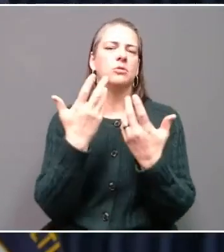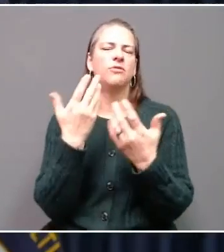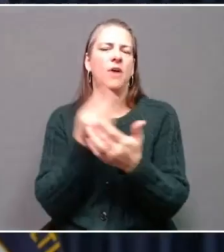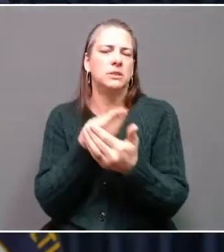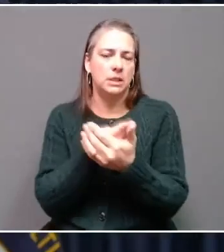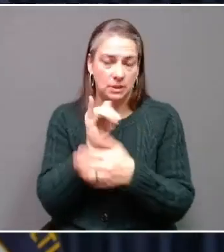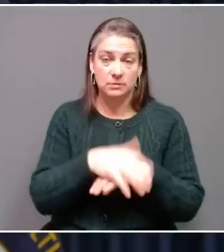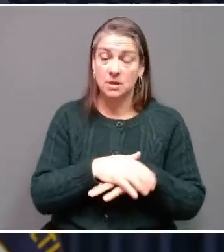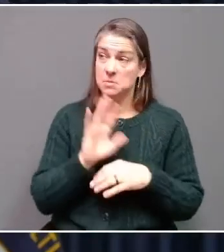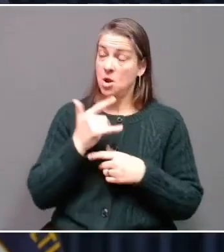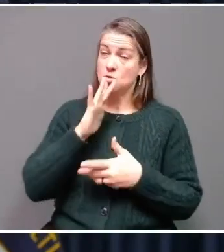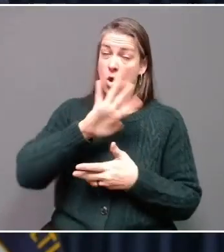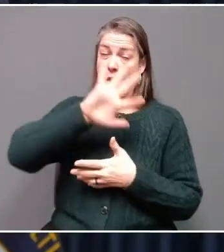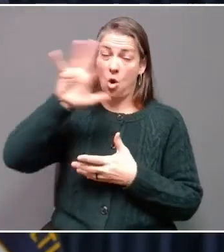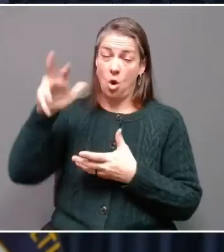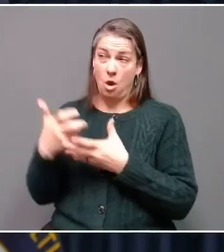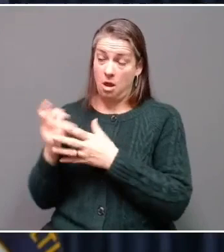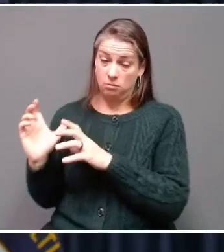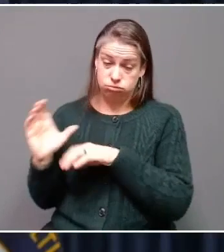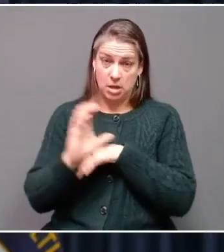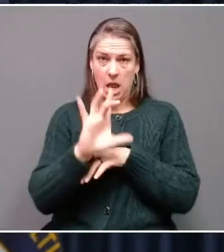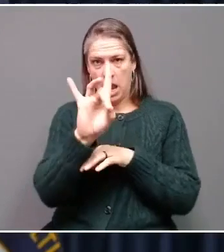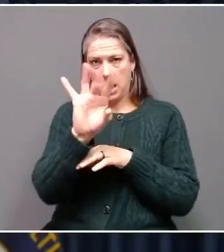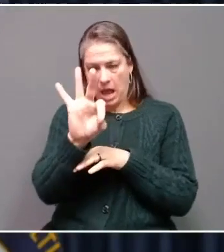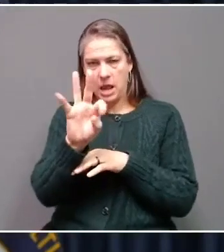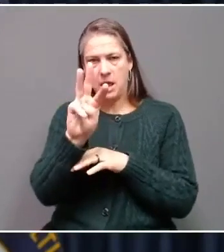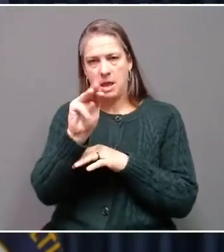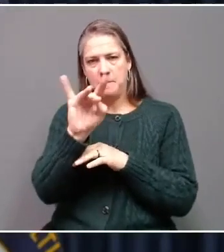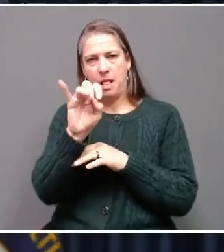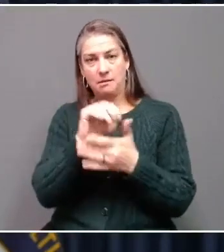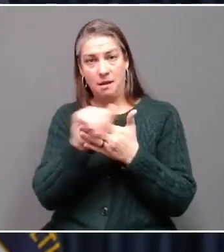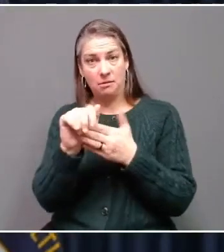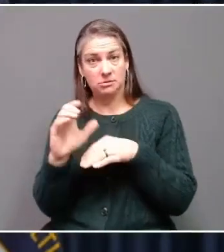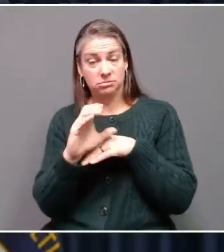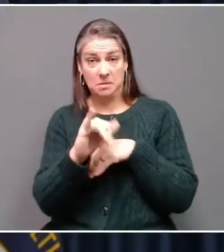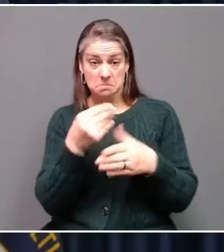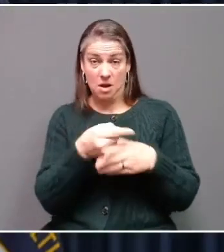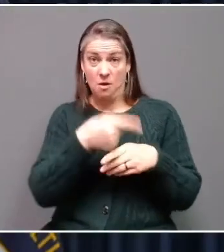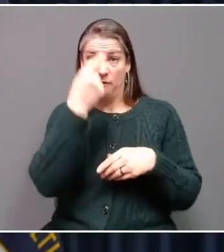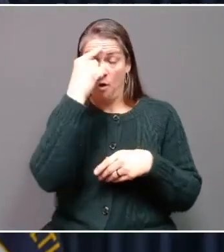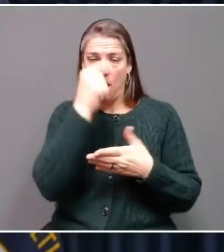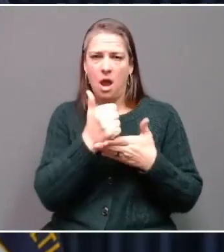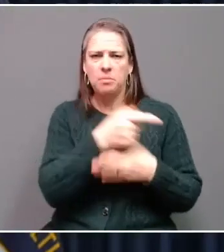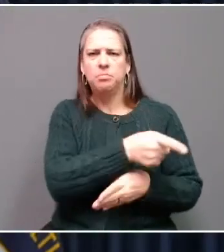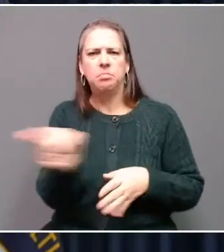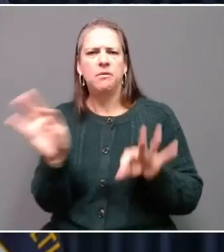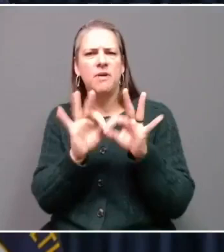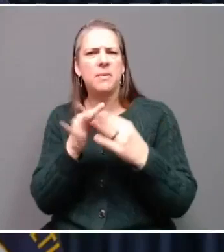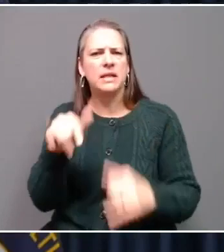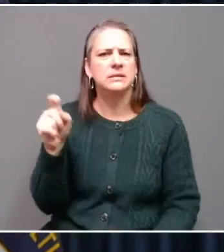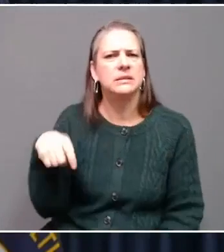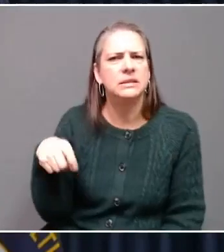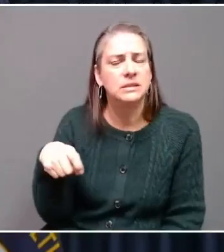essential program to almost $89 million. These dollars will directly help eligible families in need. This is a program that